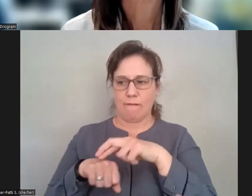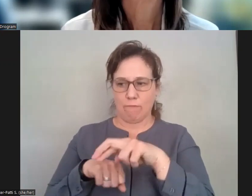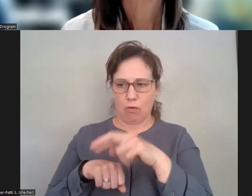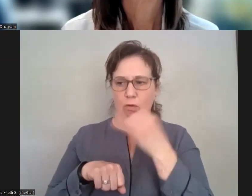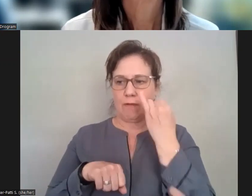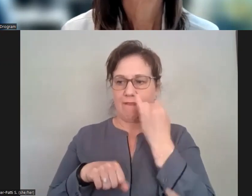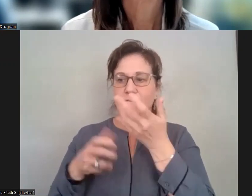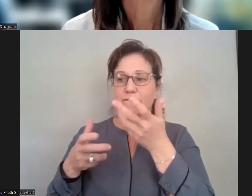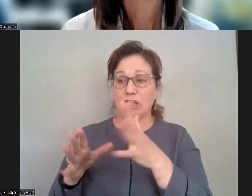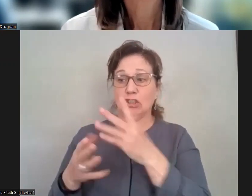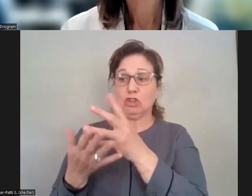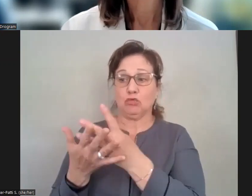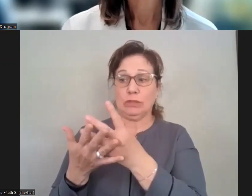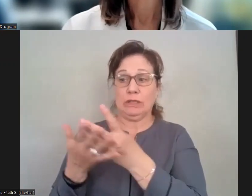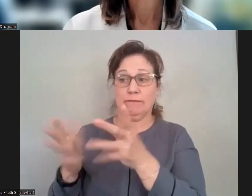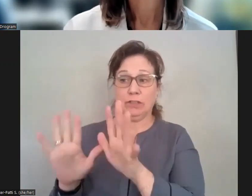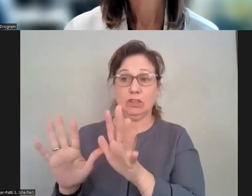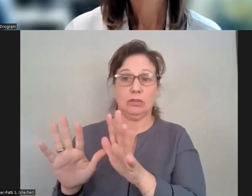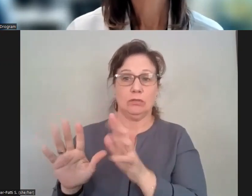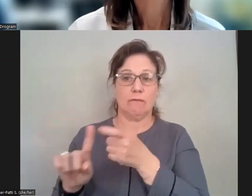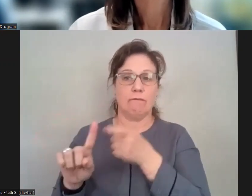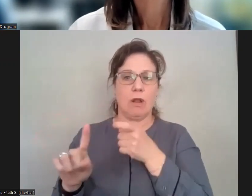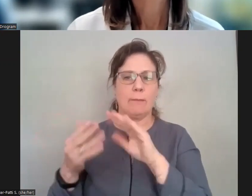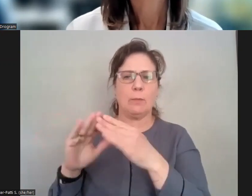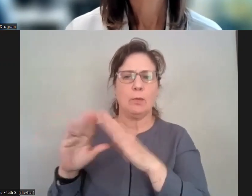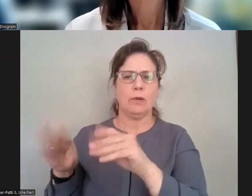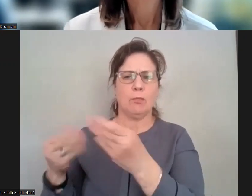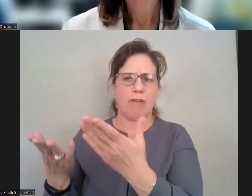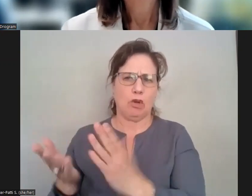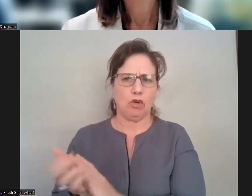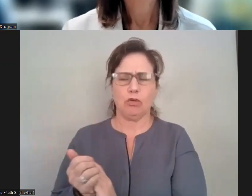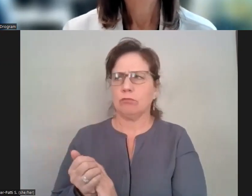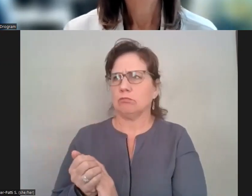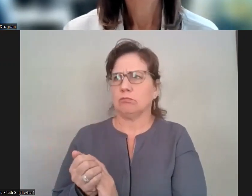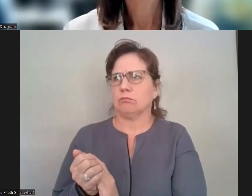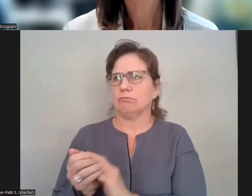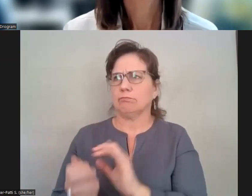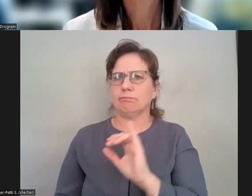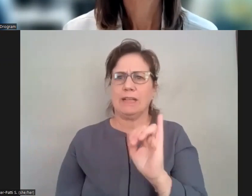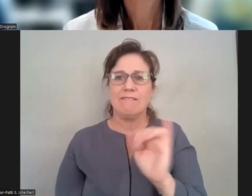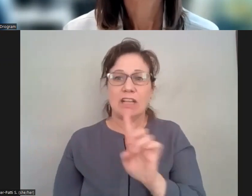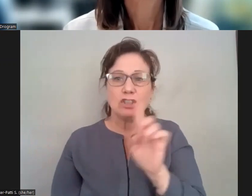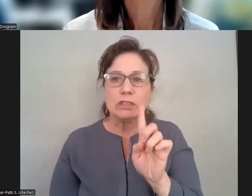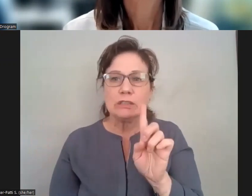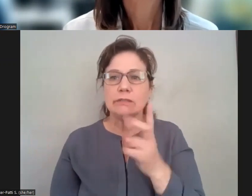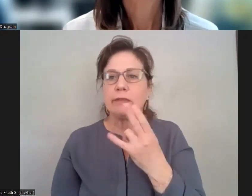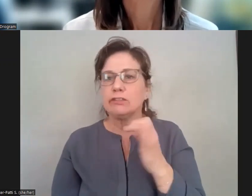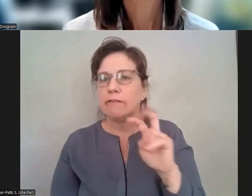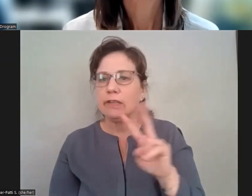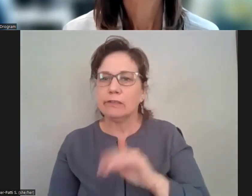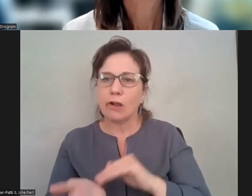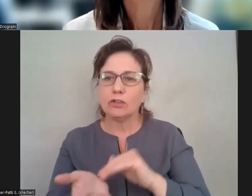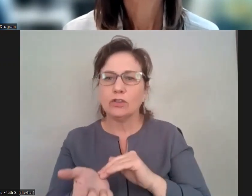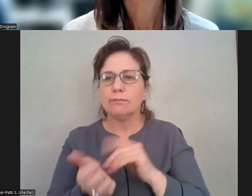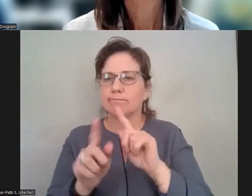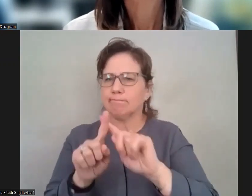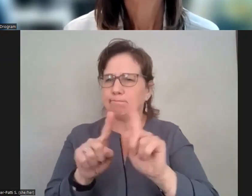screened, usually by a community provider, like an infectious disease doctor, like an HIV doctor,